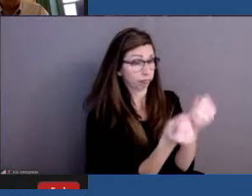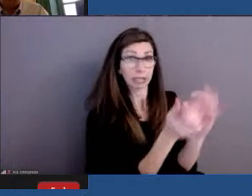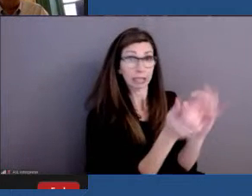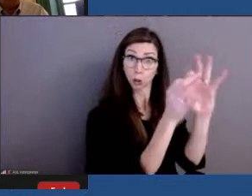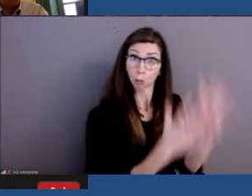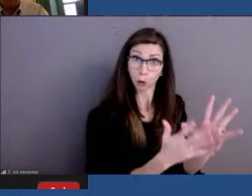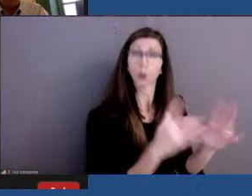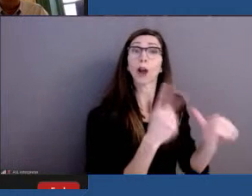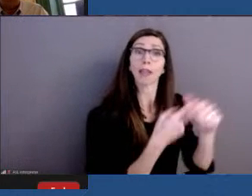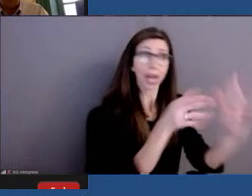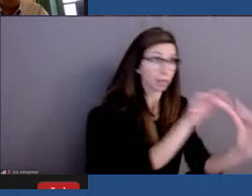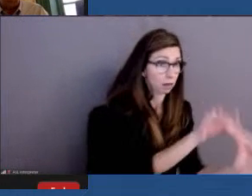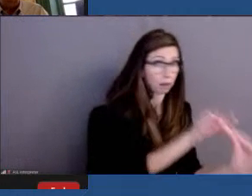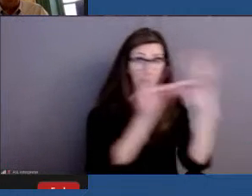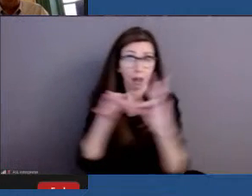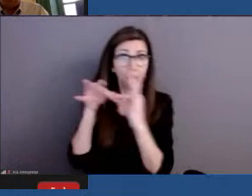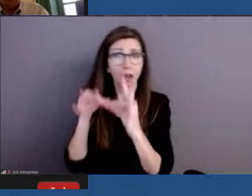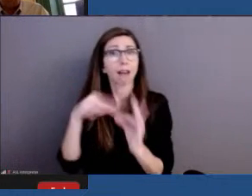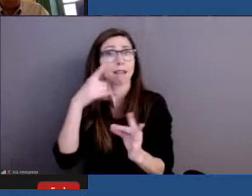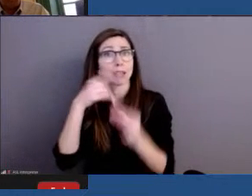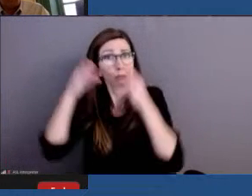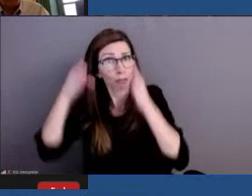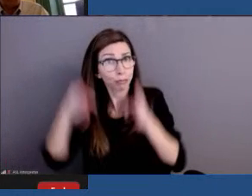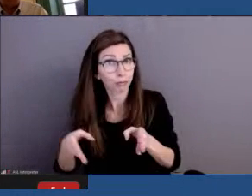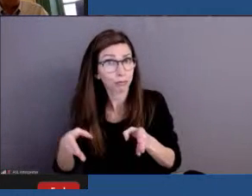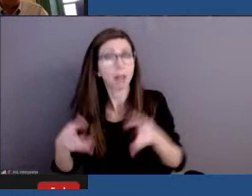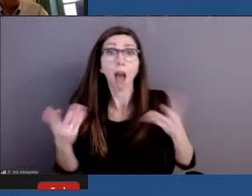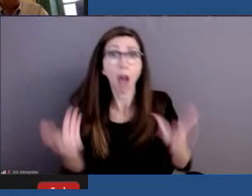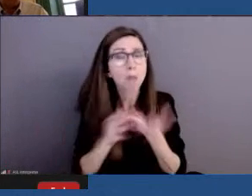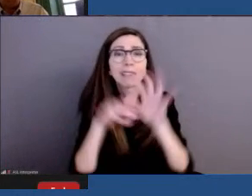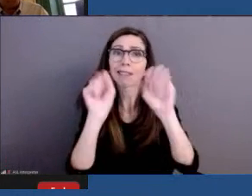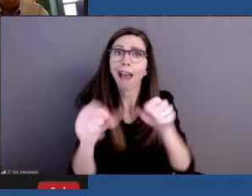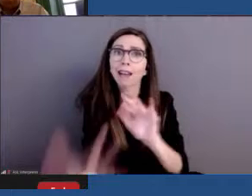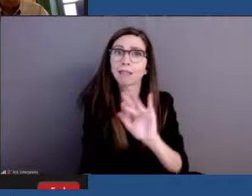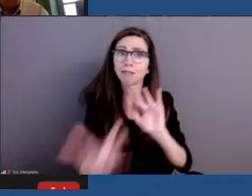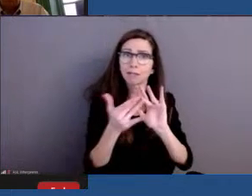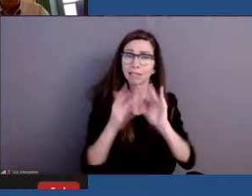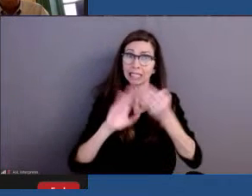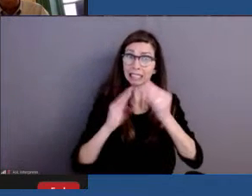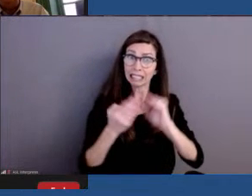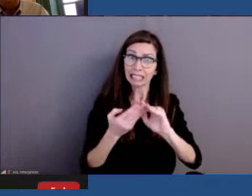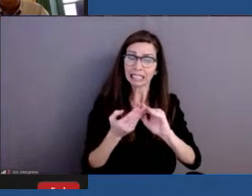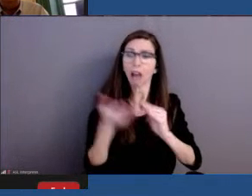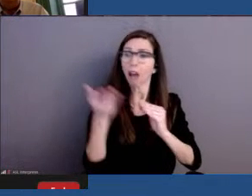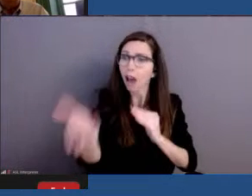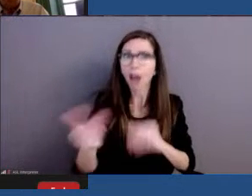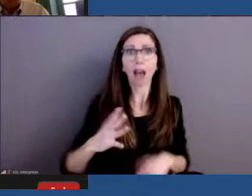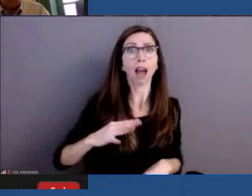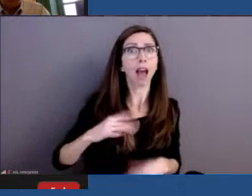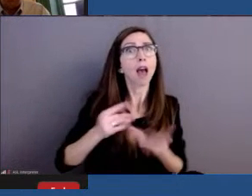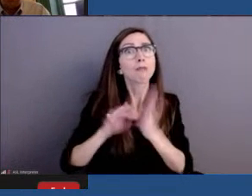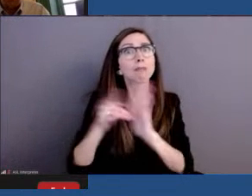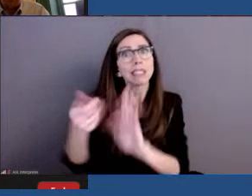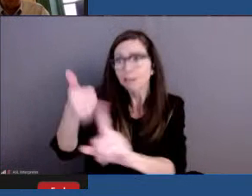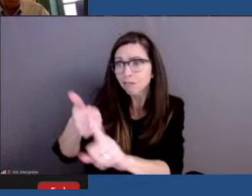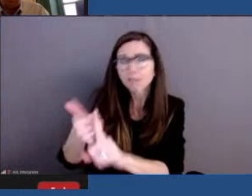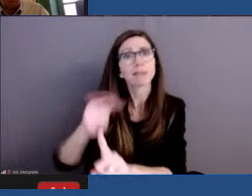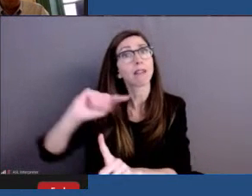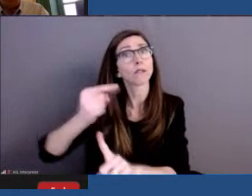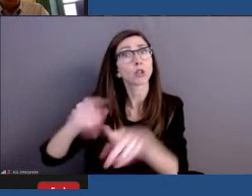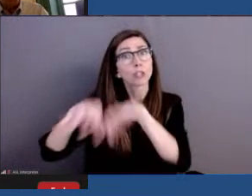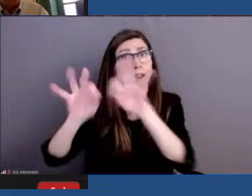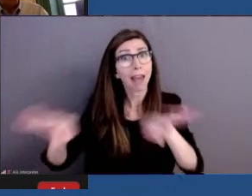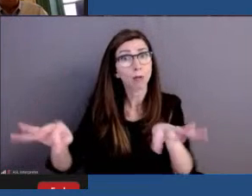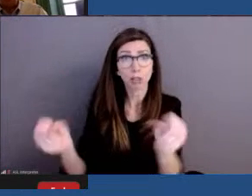telephone calls to the city. This allows callers to express themselves in their first language, ASL, or Langue des Signes